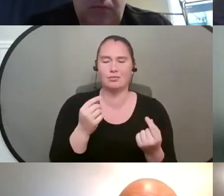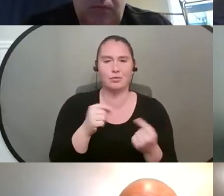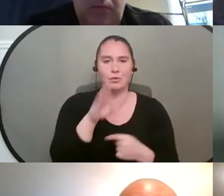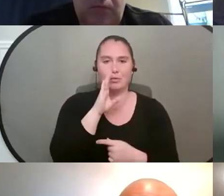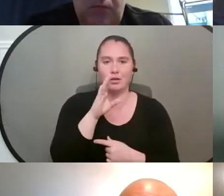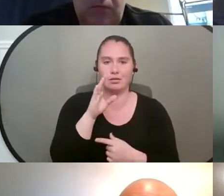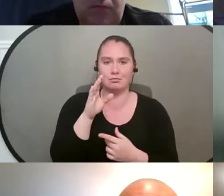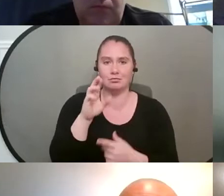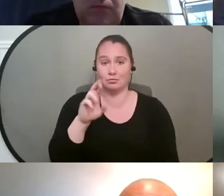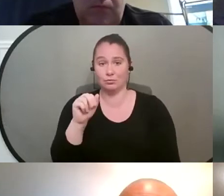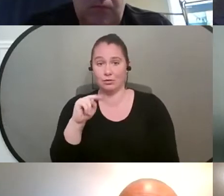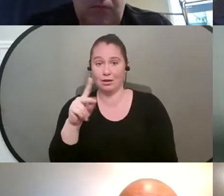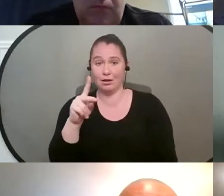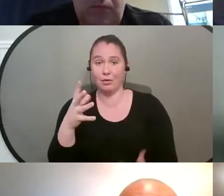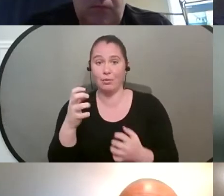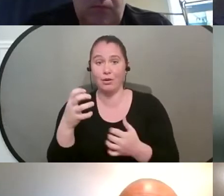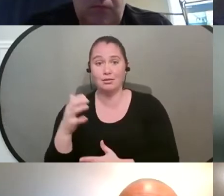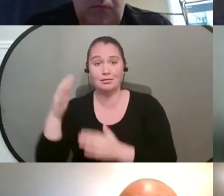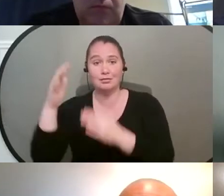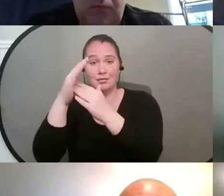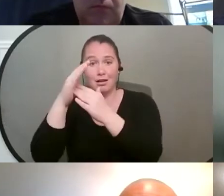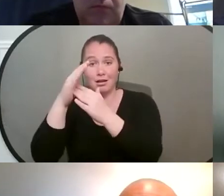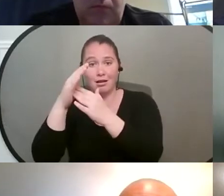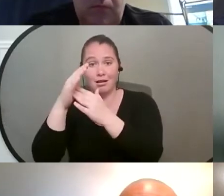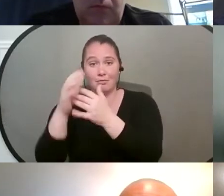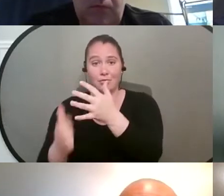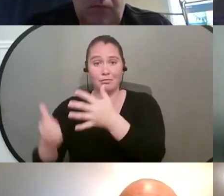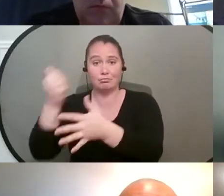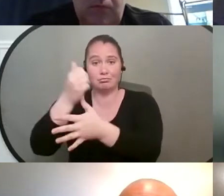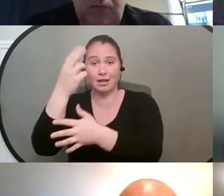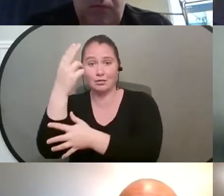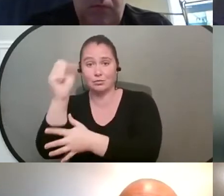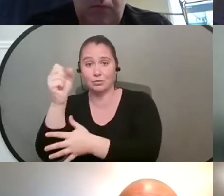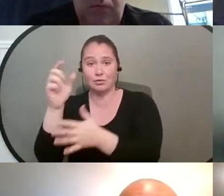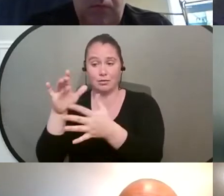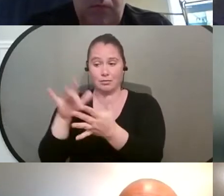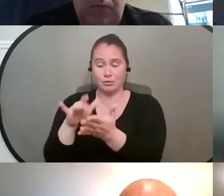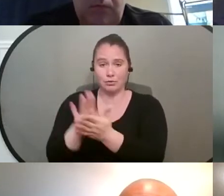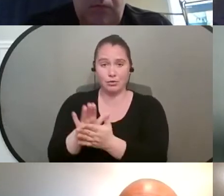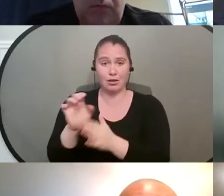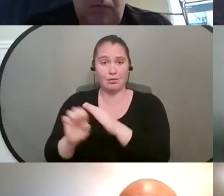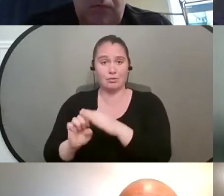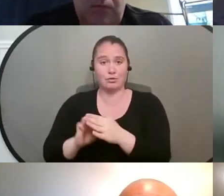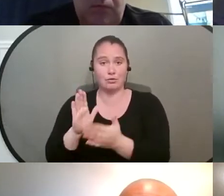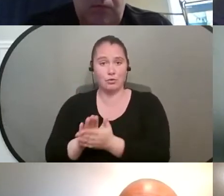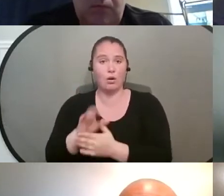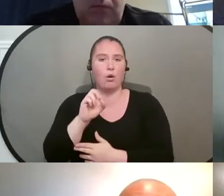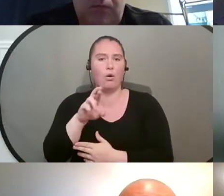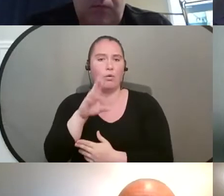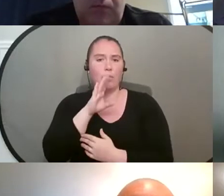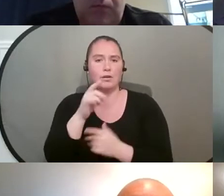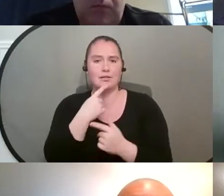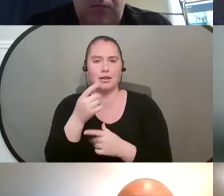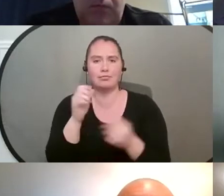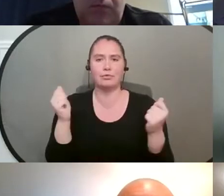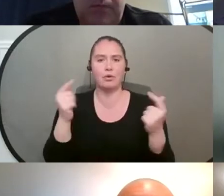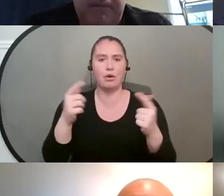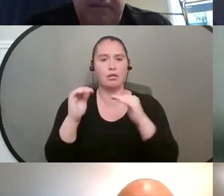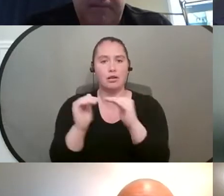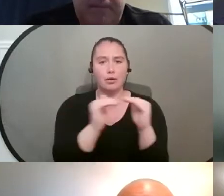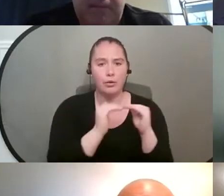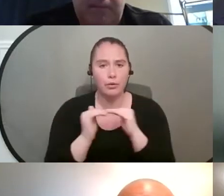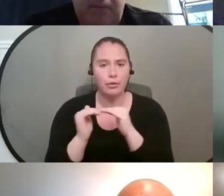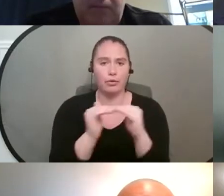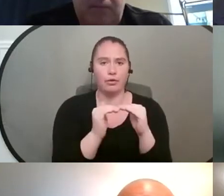high school as a top priority and then elementary schools, or are we just going to say all of these are of equal priority? Are we going to get